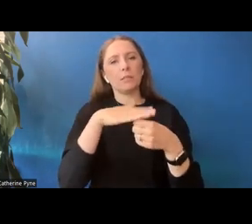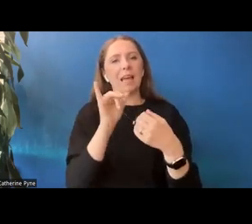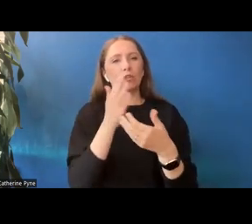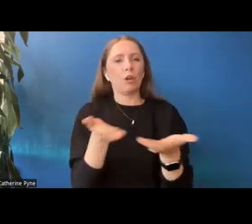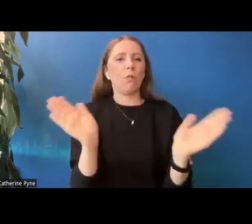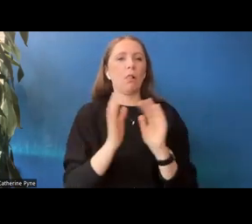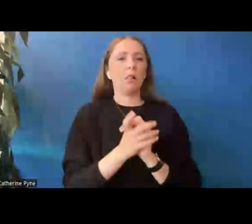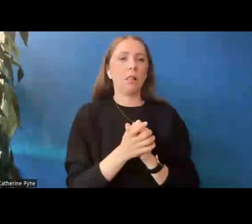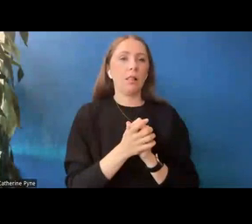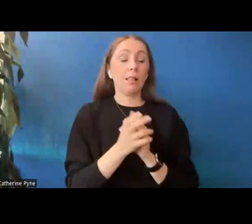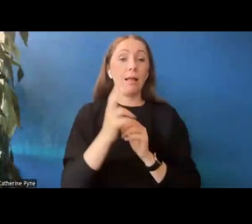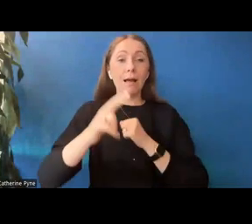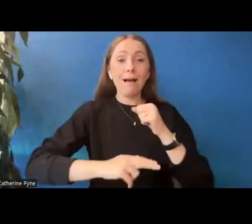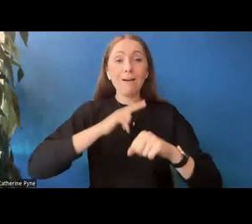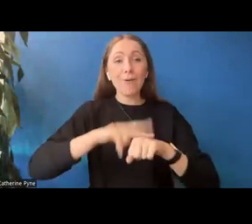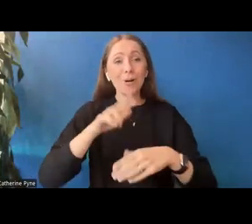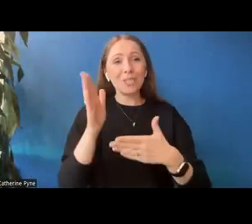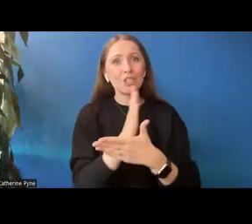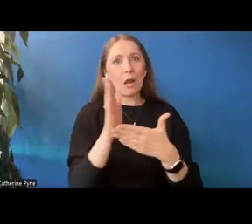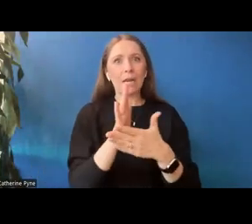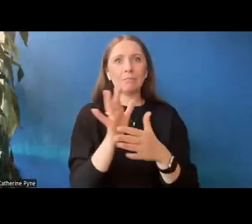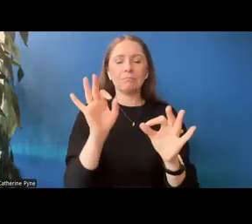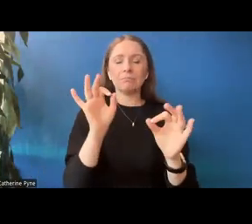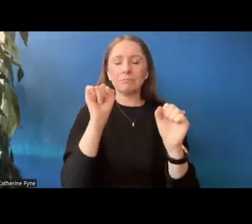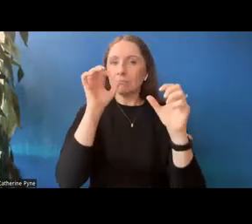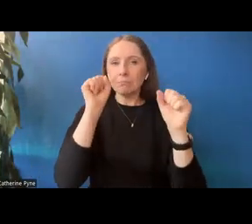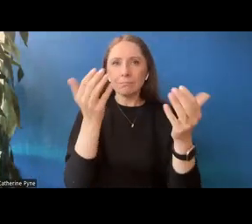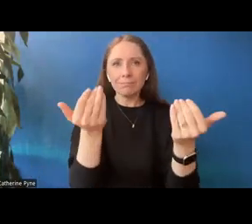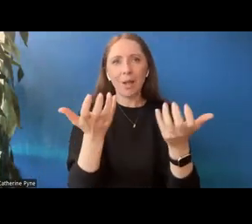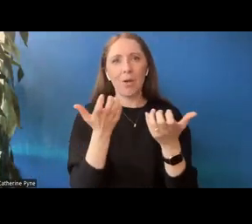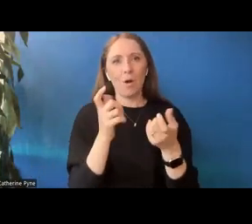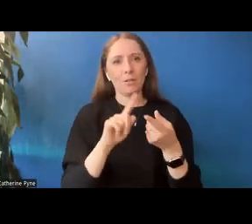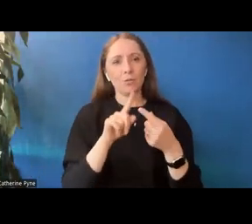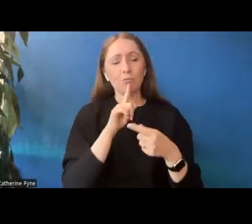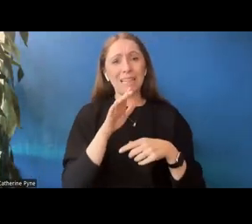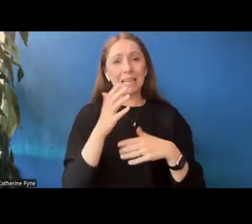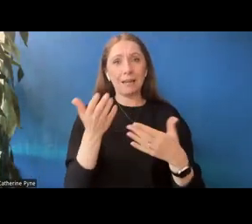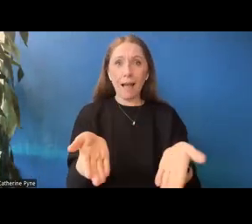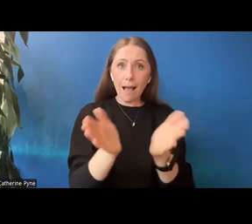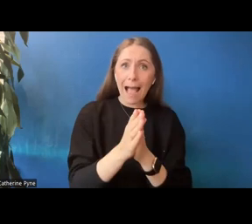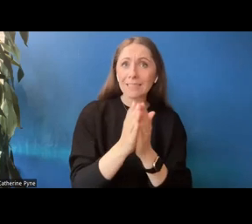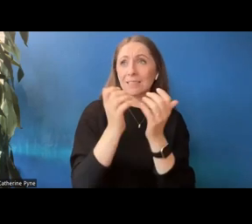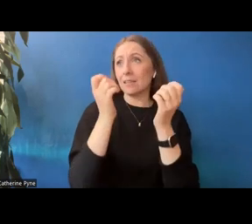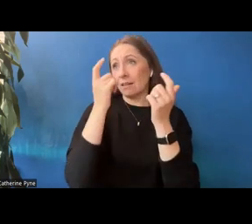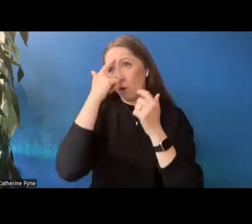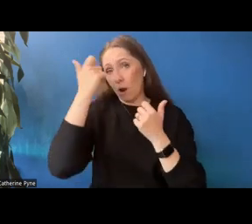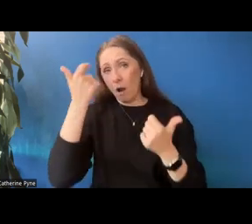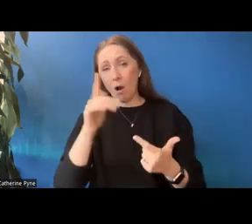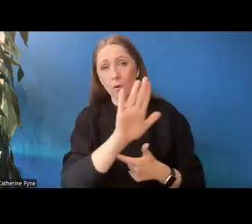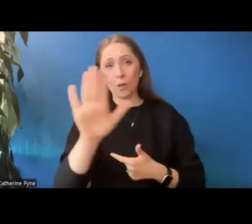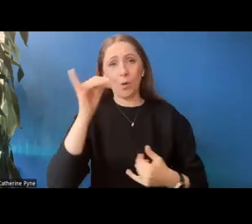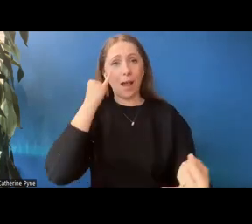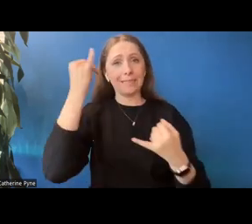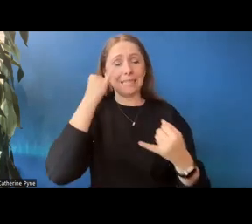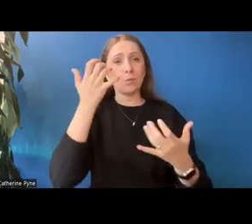And of course, sharing is caring. So we want to just really call out all ideas are welcome. We want